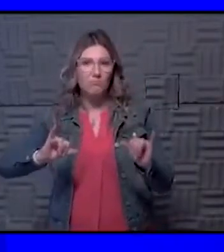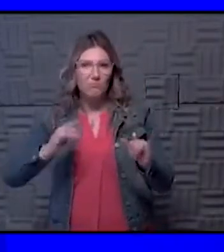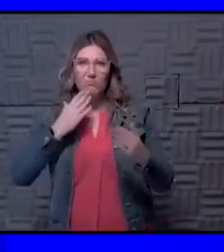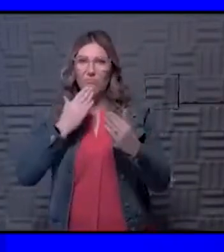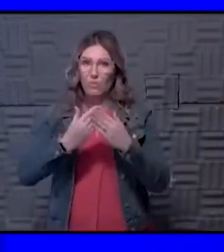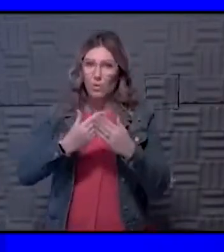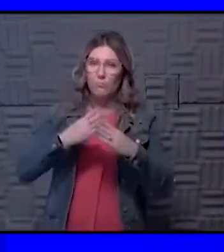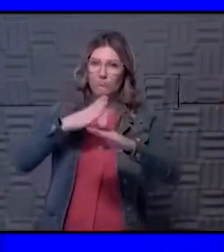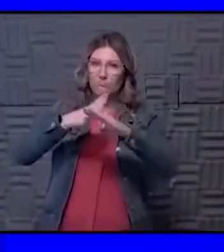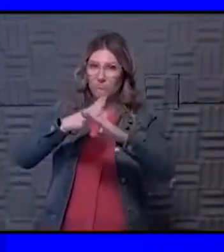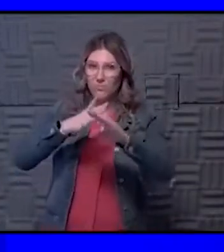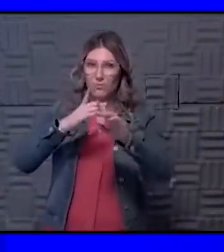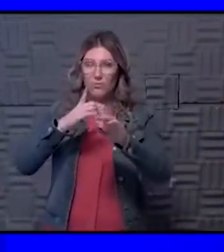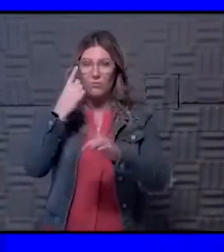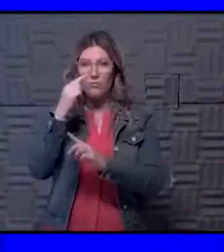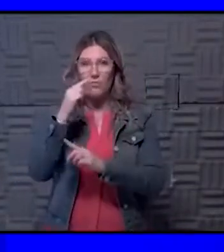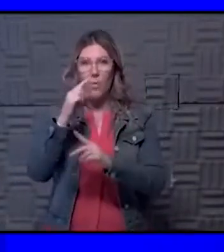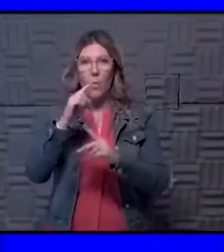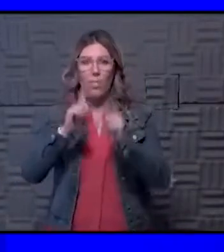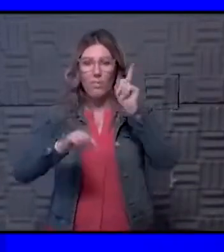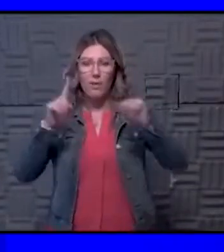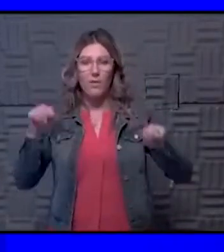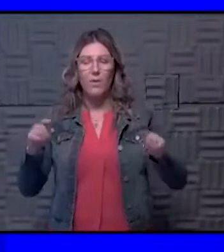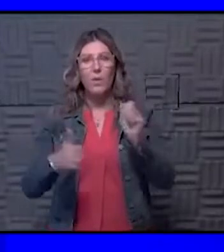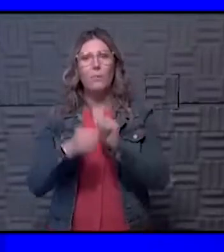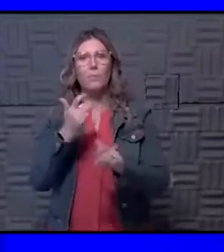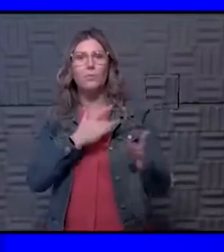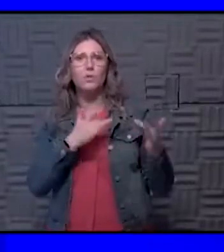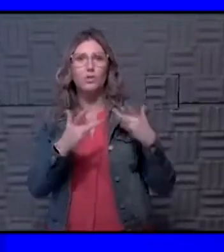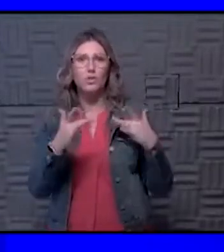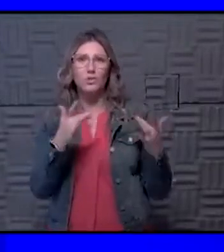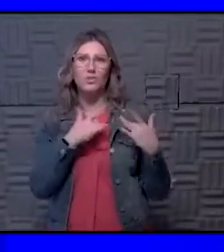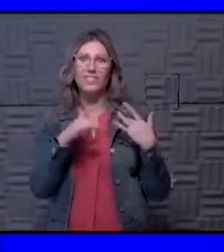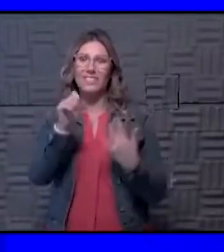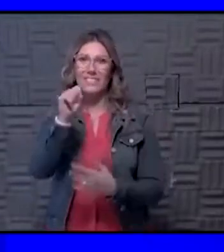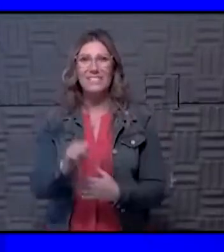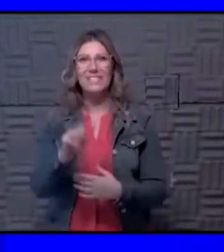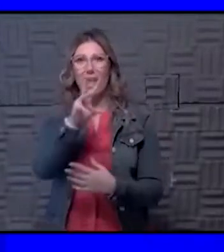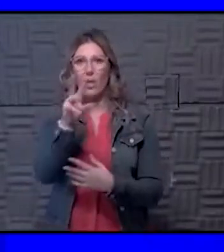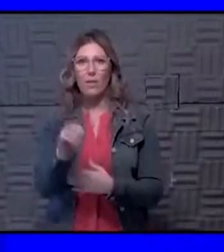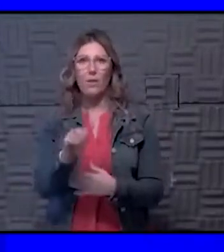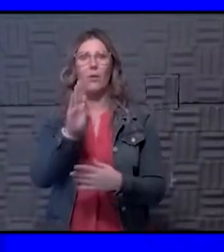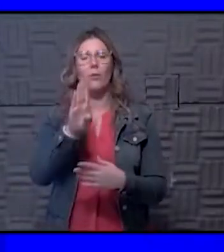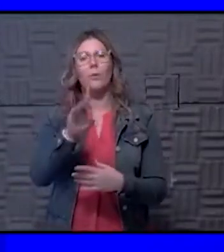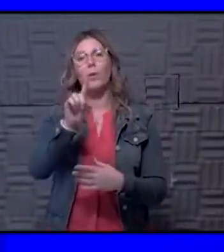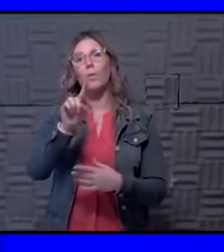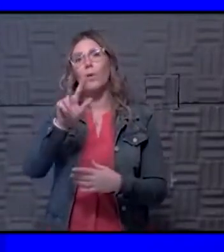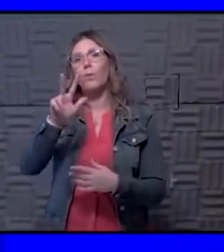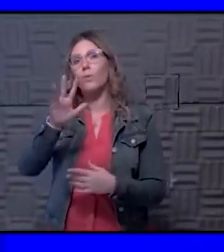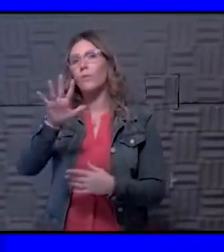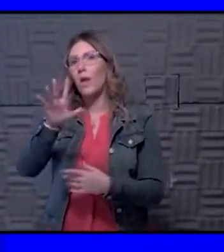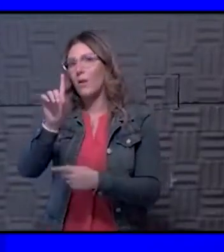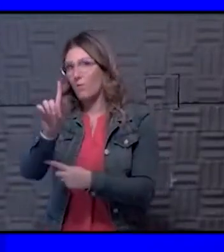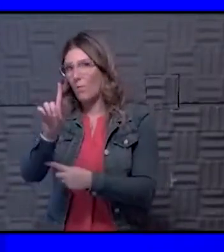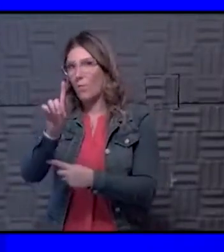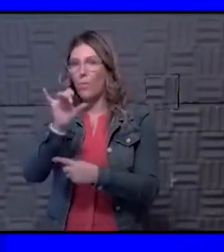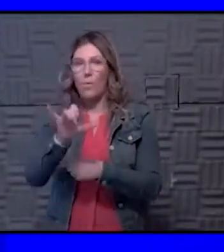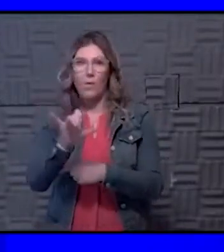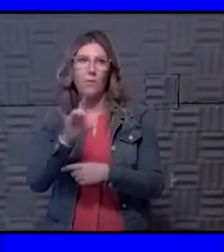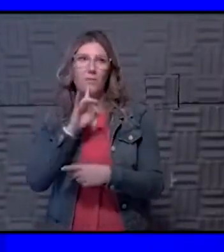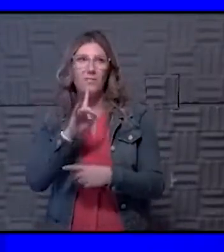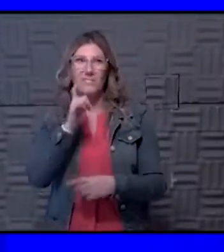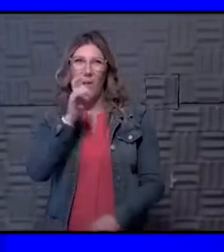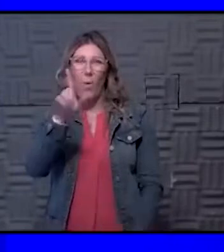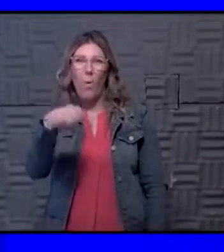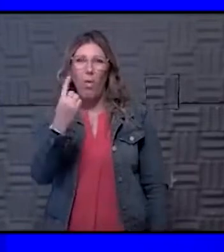good immunity for these variants. And I think the most concerning one is that South African variant, the B1351. And it's not just